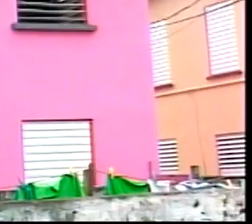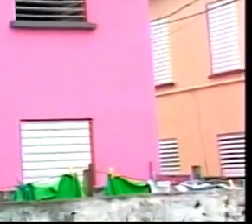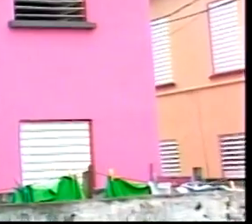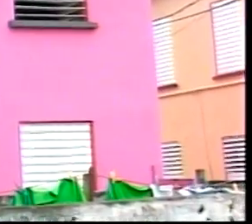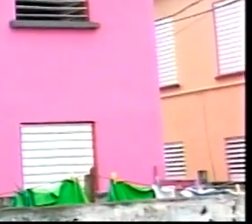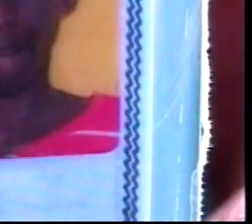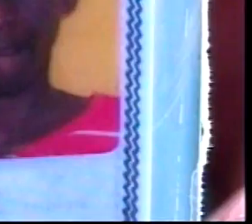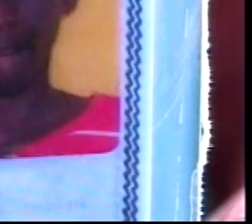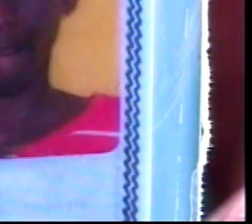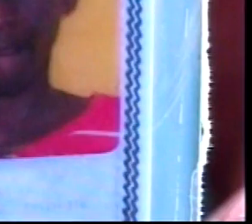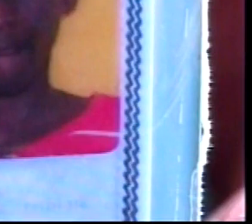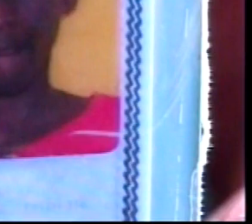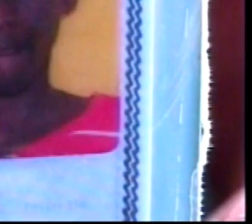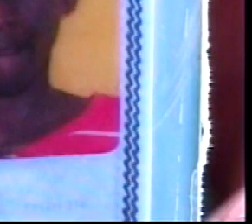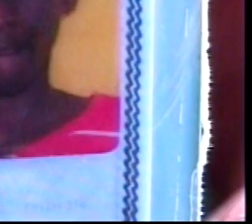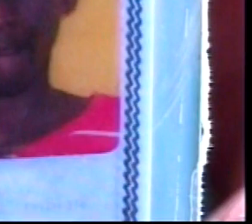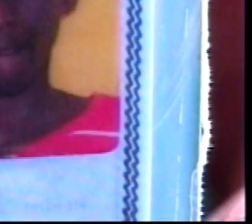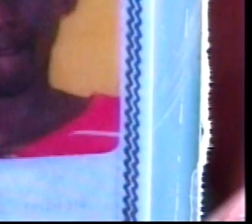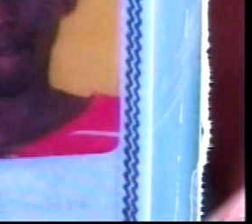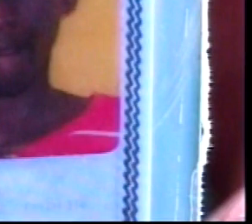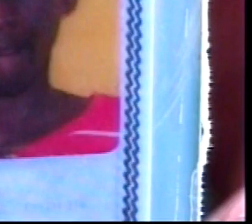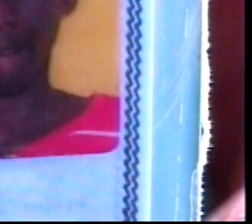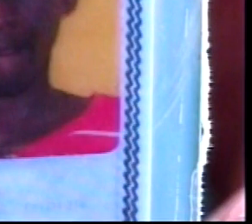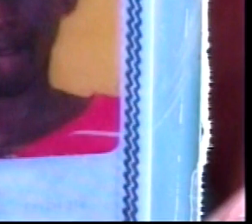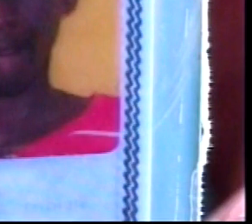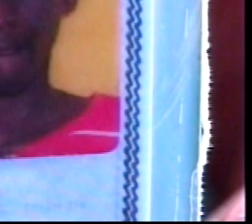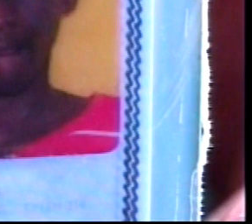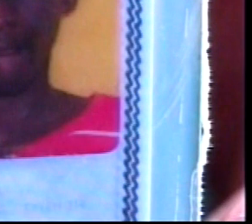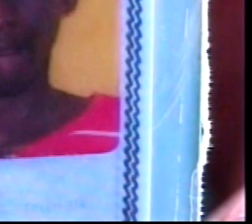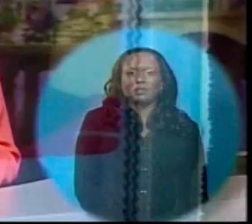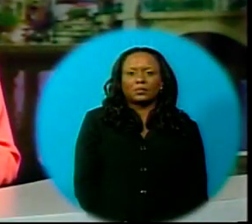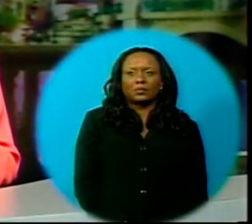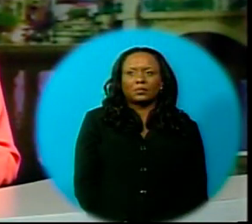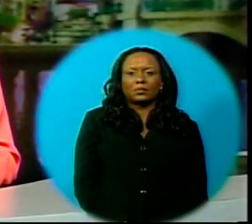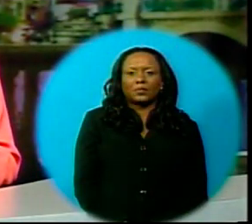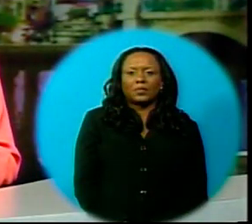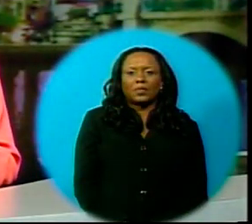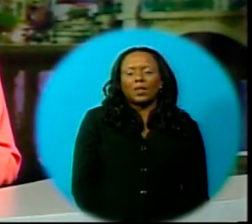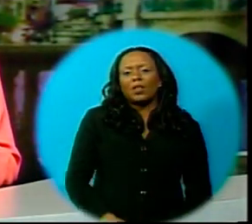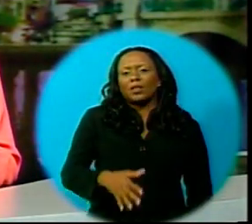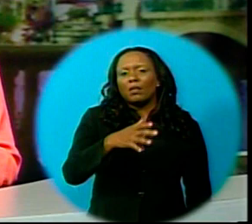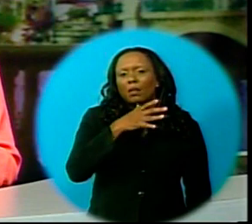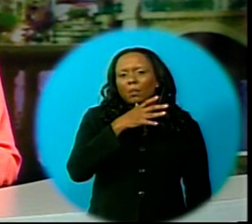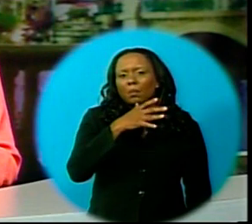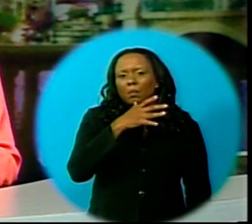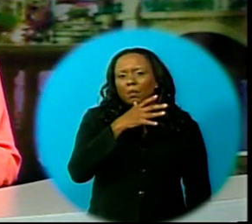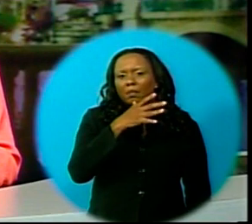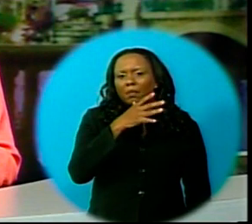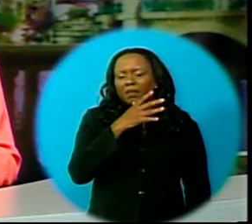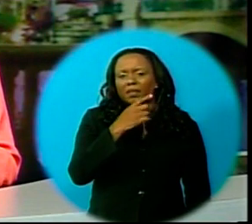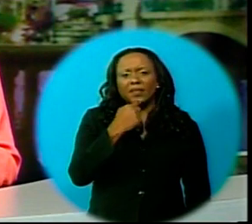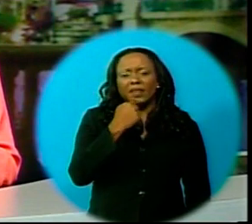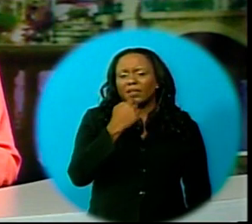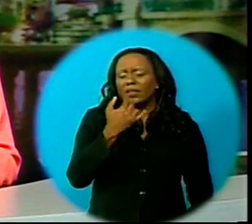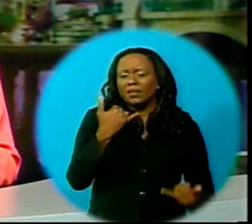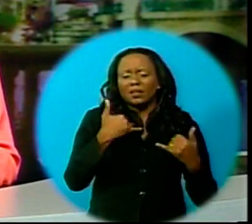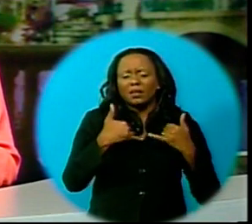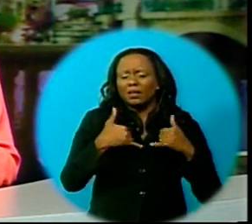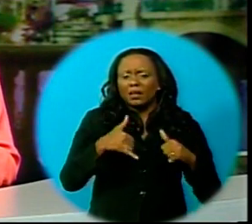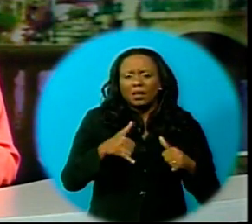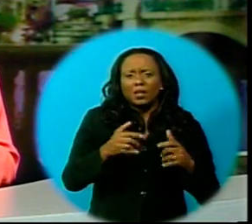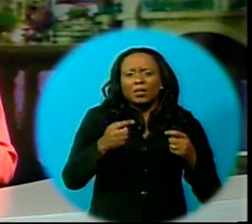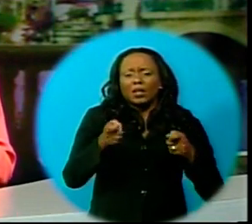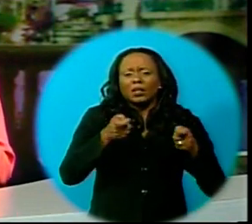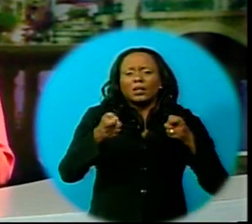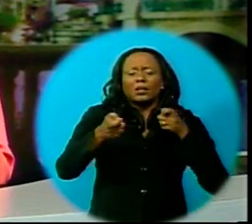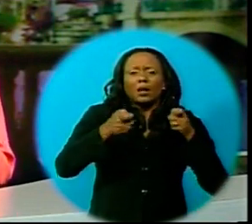Queen Elizabeth Hospital where he succumbed to his injuries. Speaking to CBC, his mother, Jewel Drakes, has not fully come